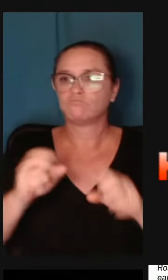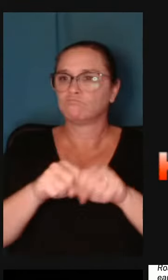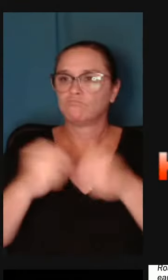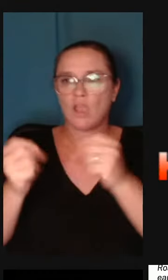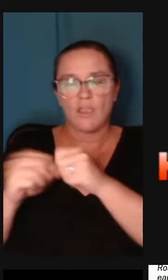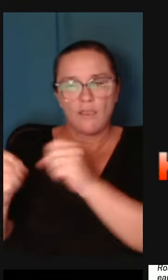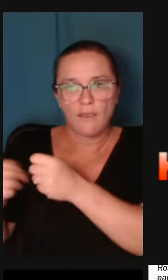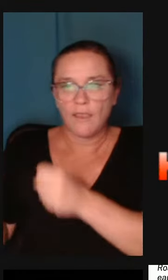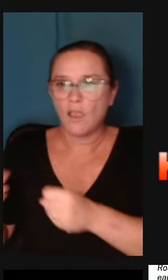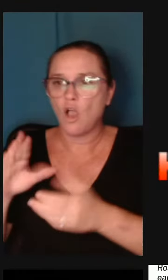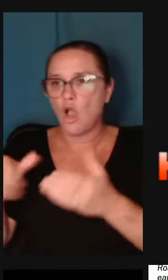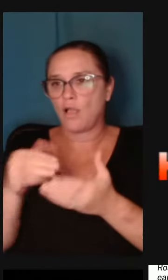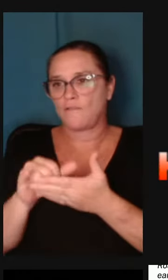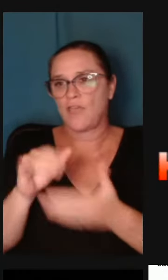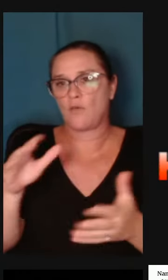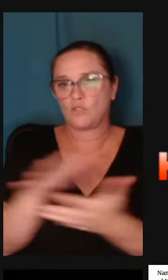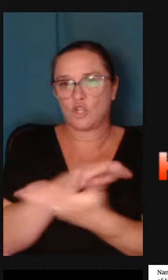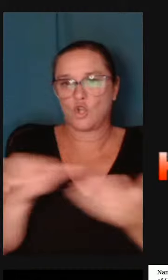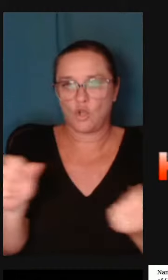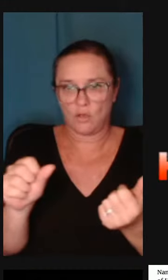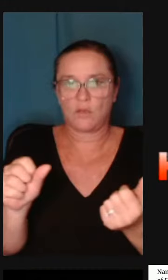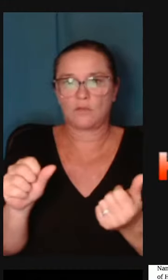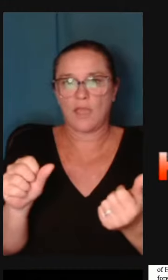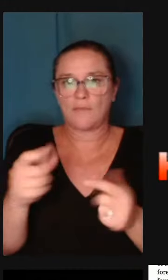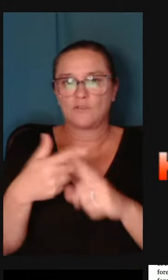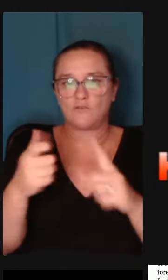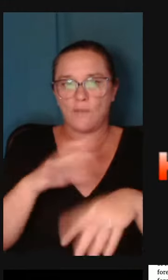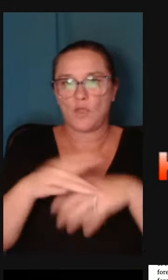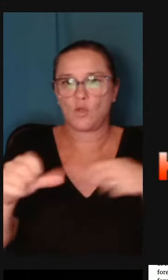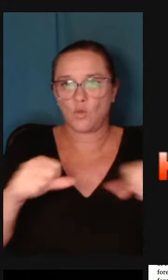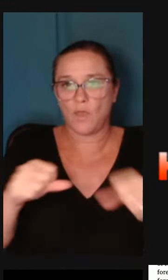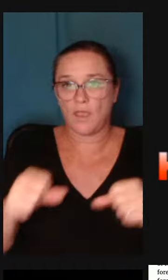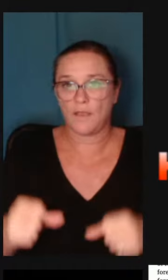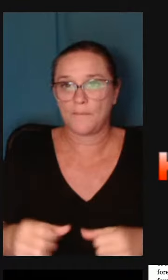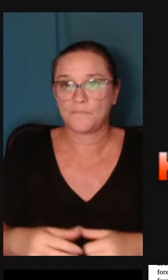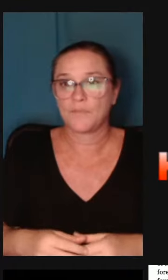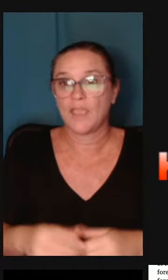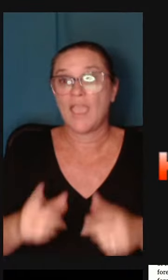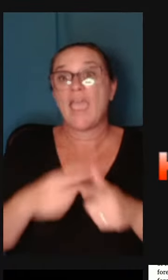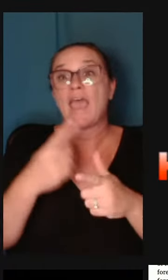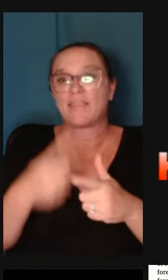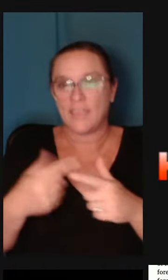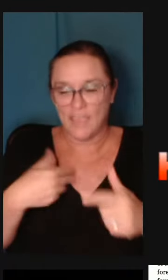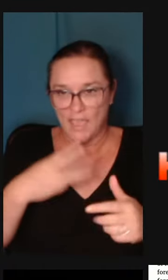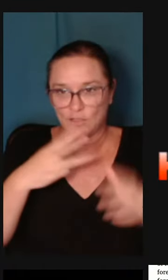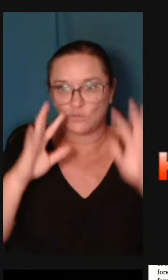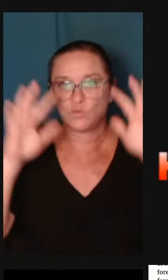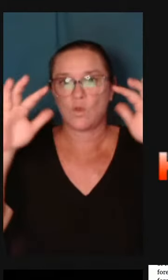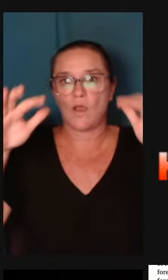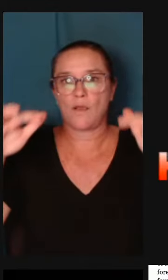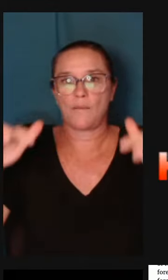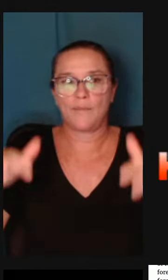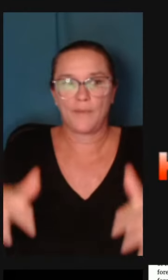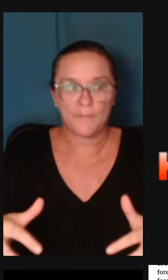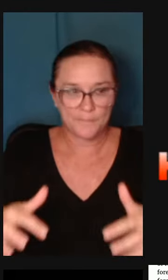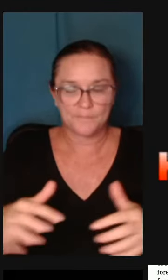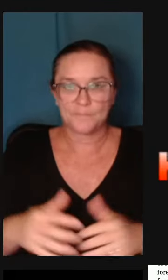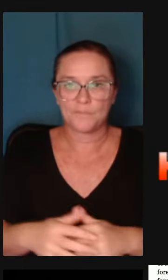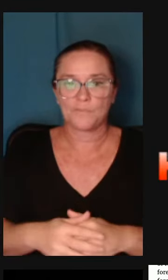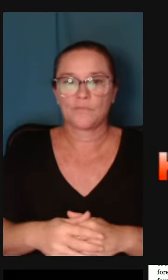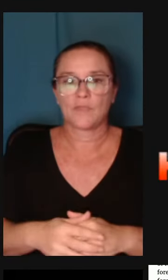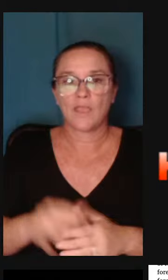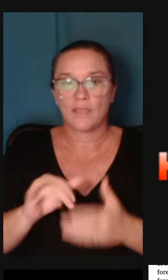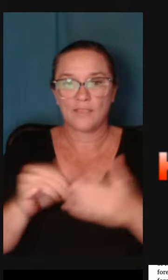all just the earthquake damage itself. More damaging was a fatal tsunami that swept the island shores shortly